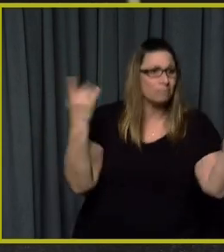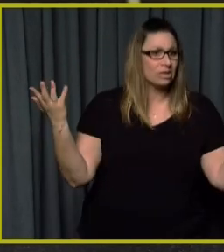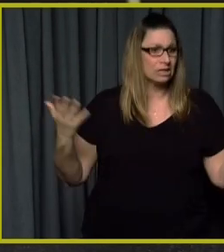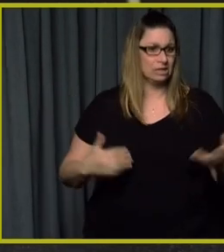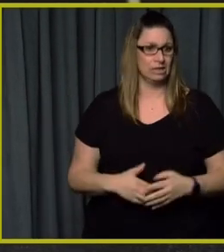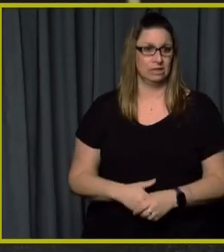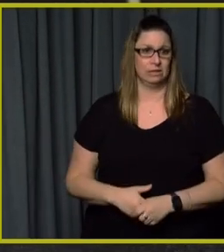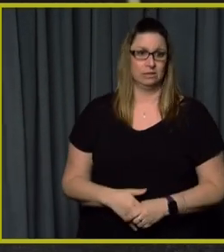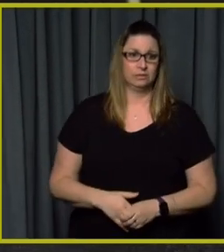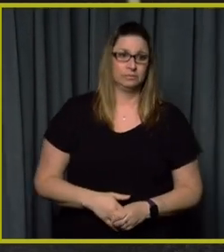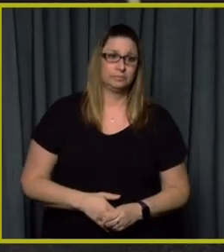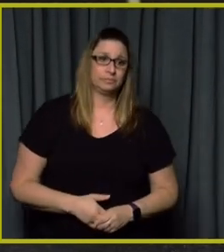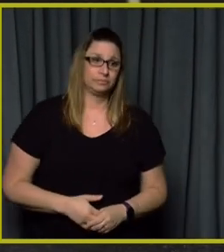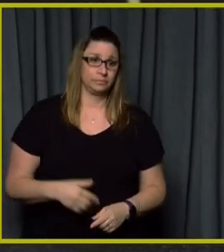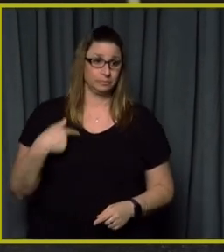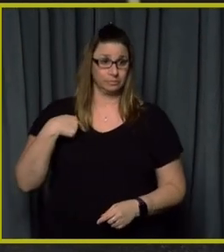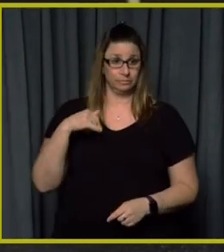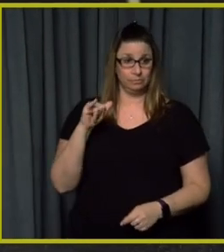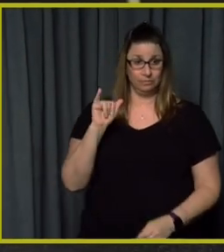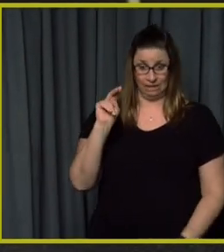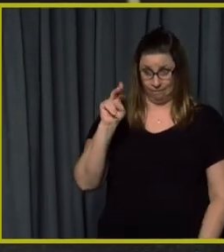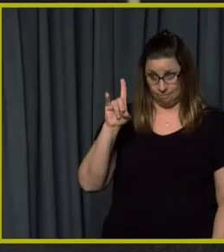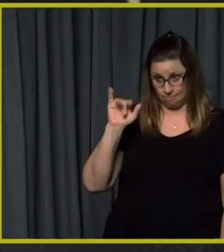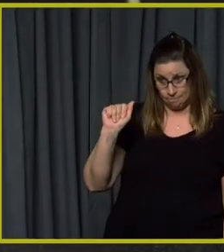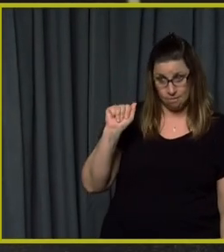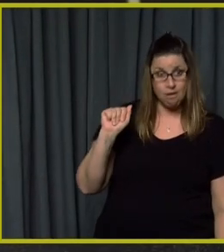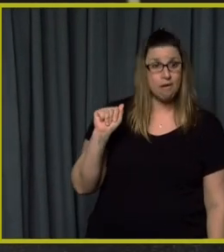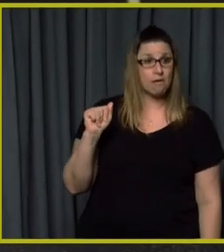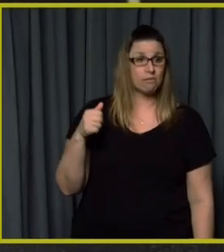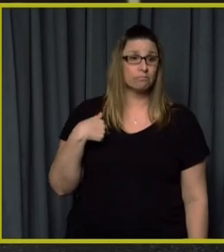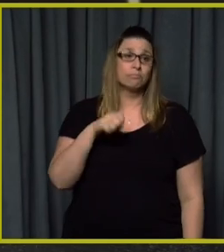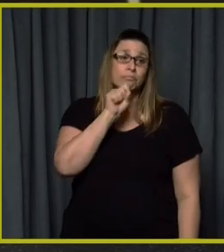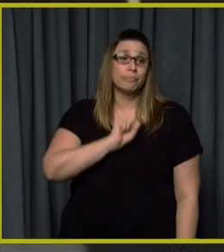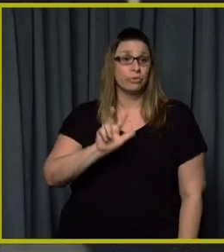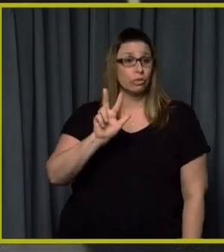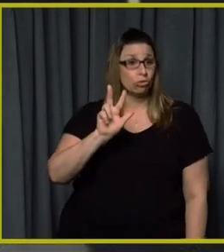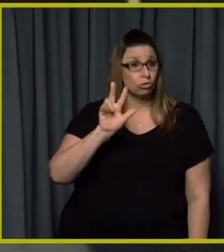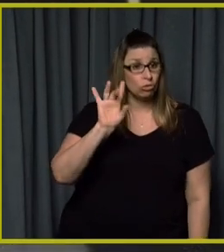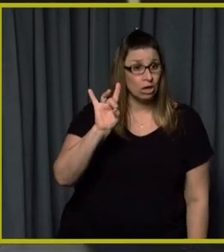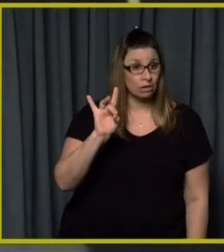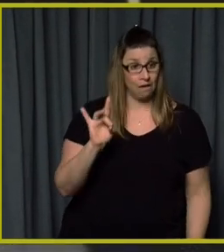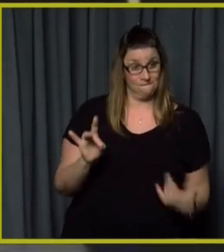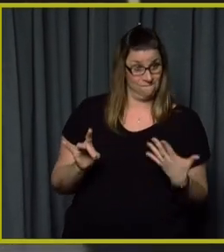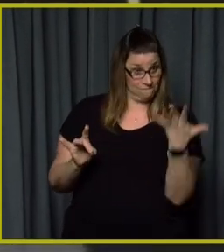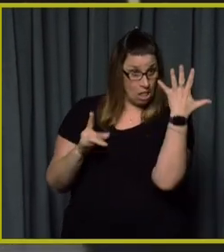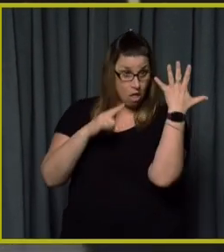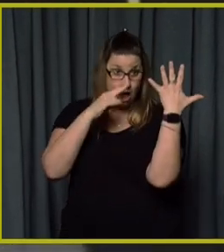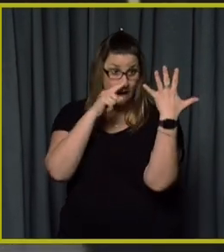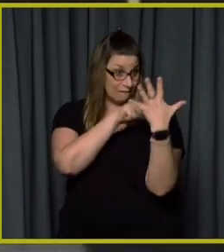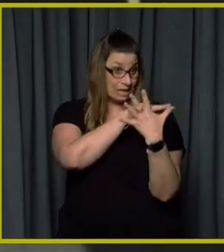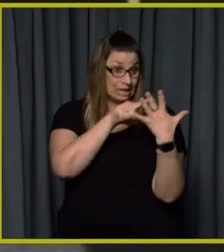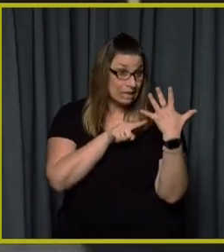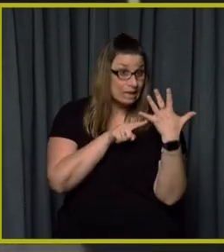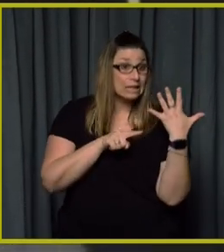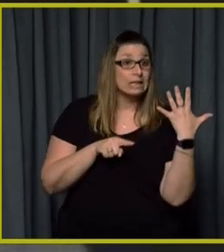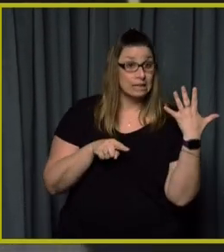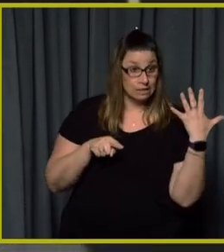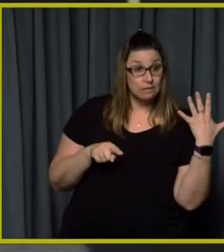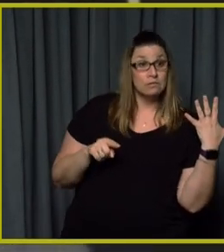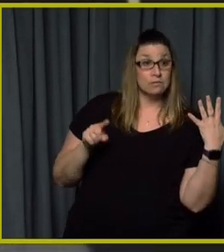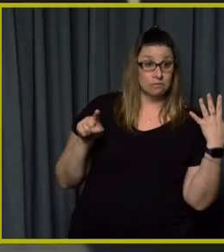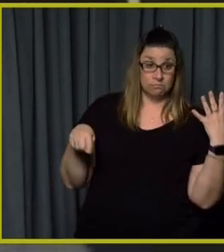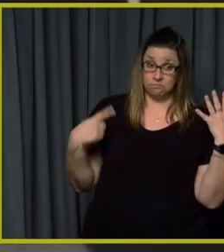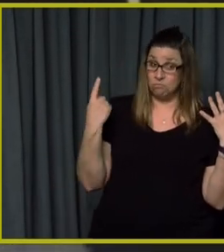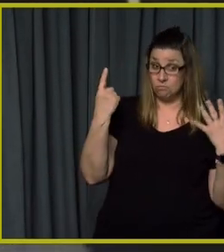I'm a 38-year-old mother of five. Arkansas is the only state in the U.S. where landlords are not required